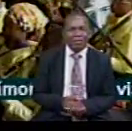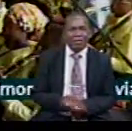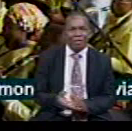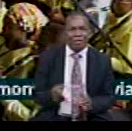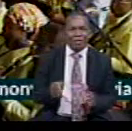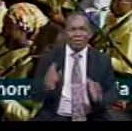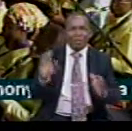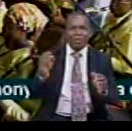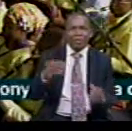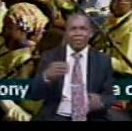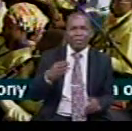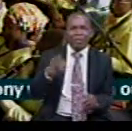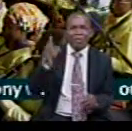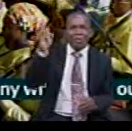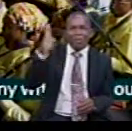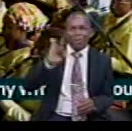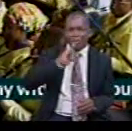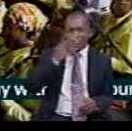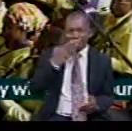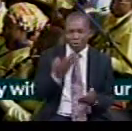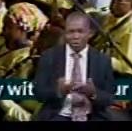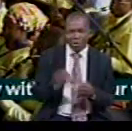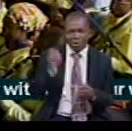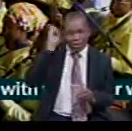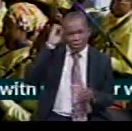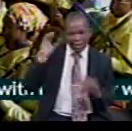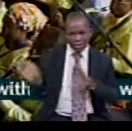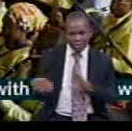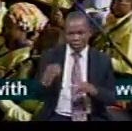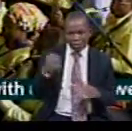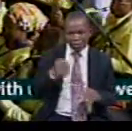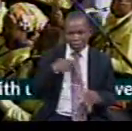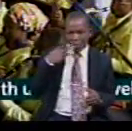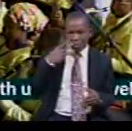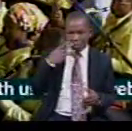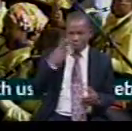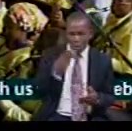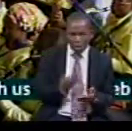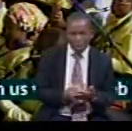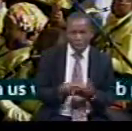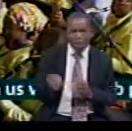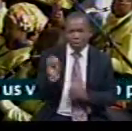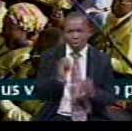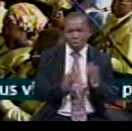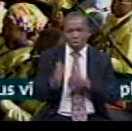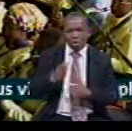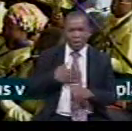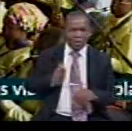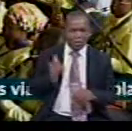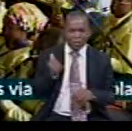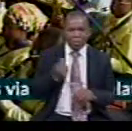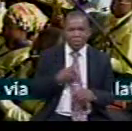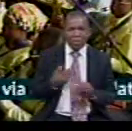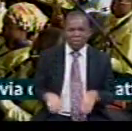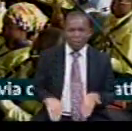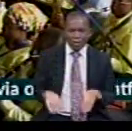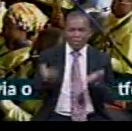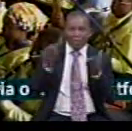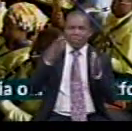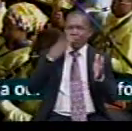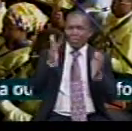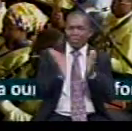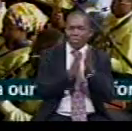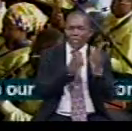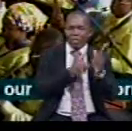God is good, He has done me well. Oh, my soul, rise up and praise